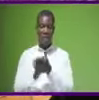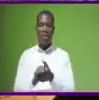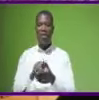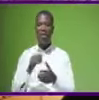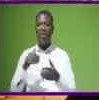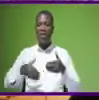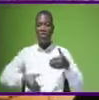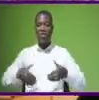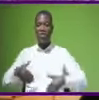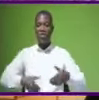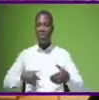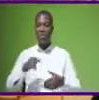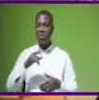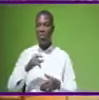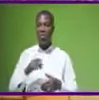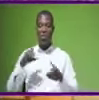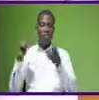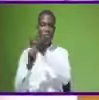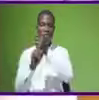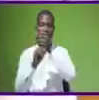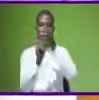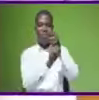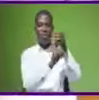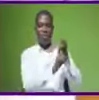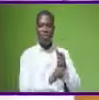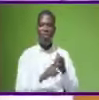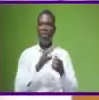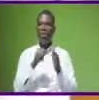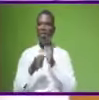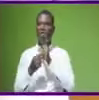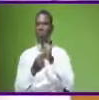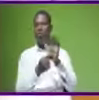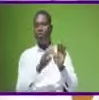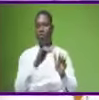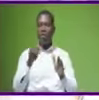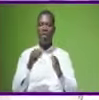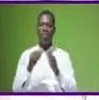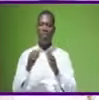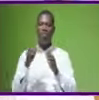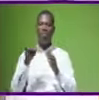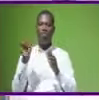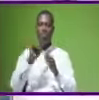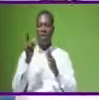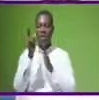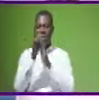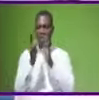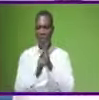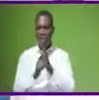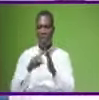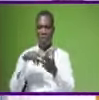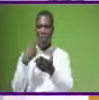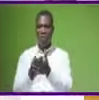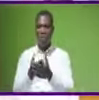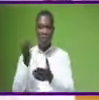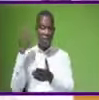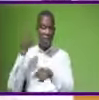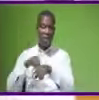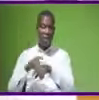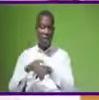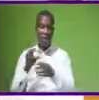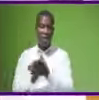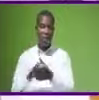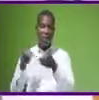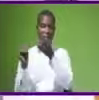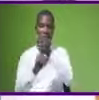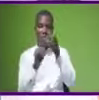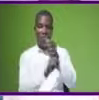no ye bechiche wo na ya kire wo amra na no ya chichi bi wate